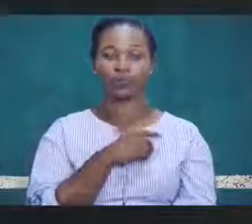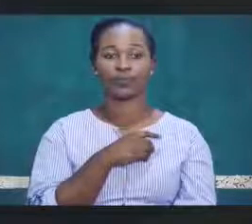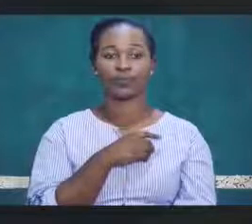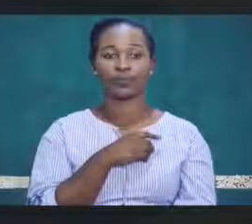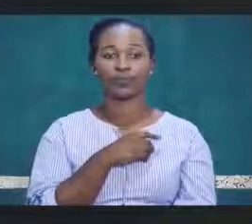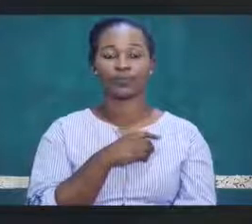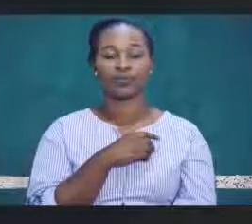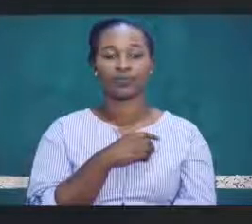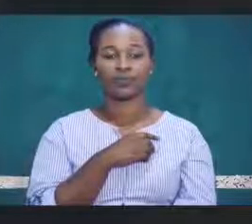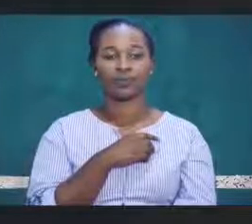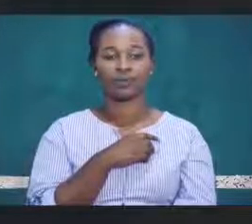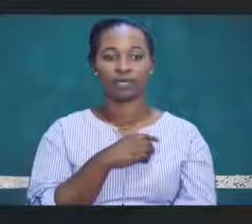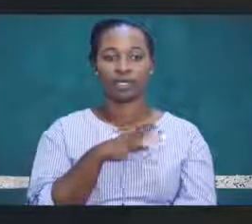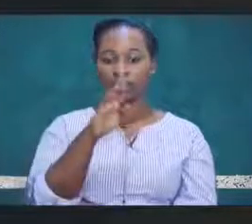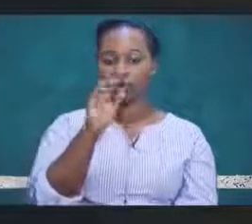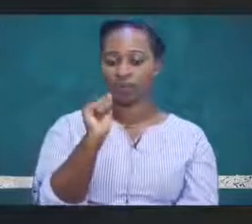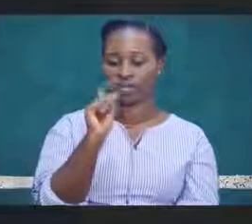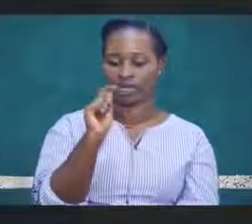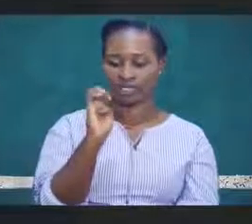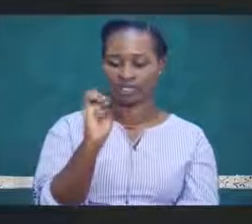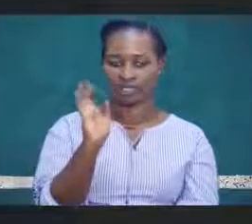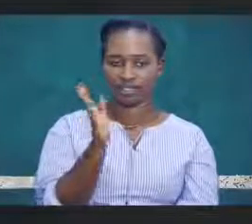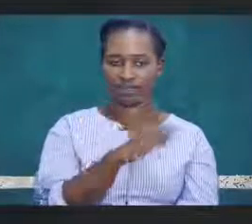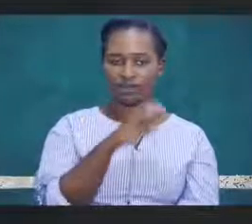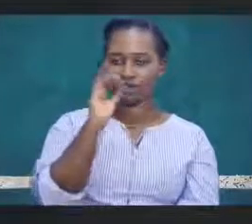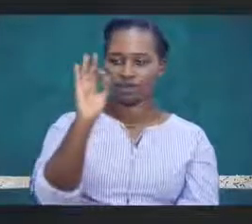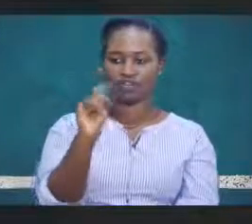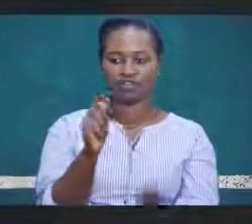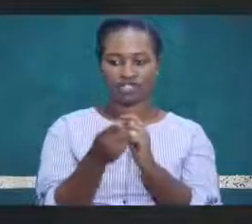change of momentum.